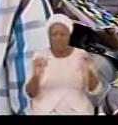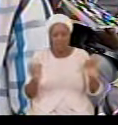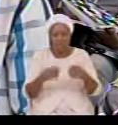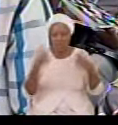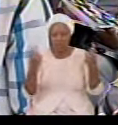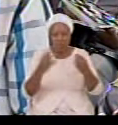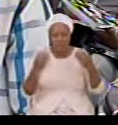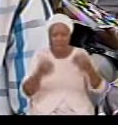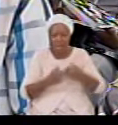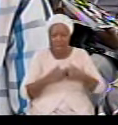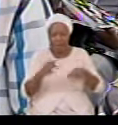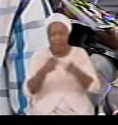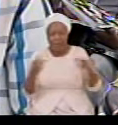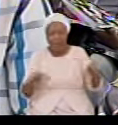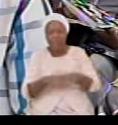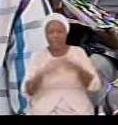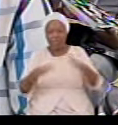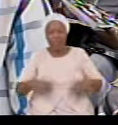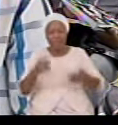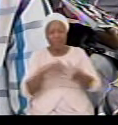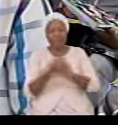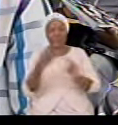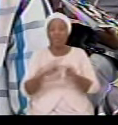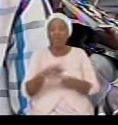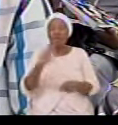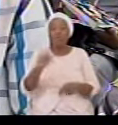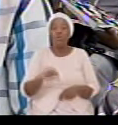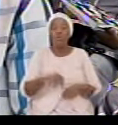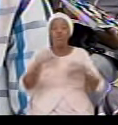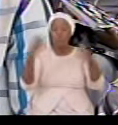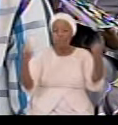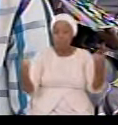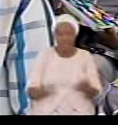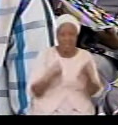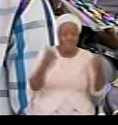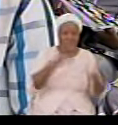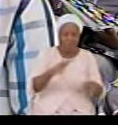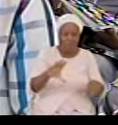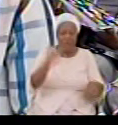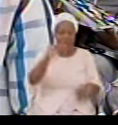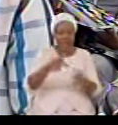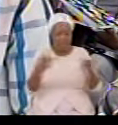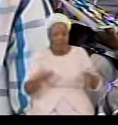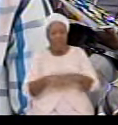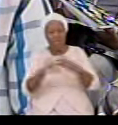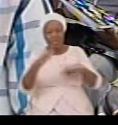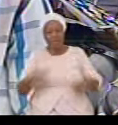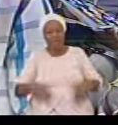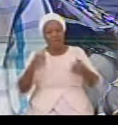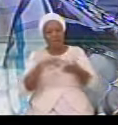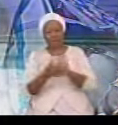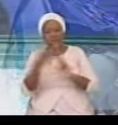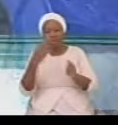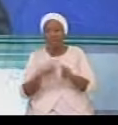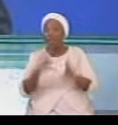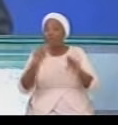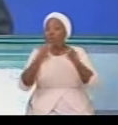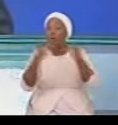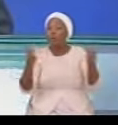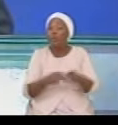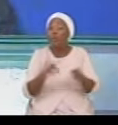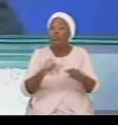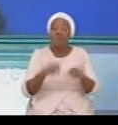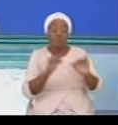life. No sin or transgression will find root in your life. There is no place to